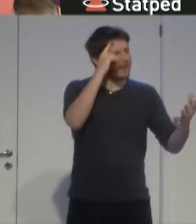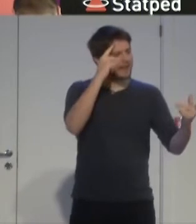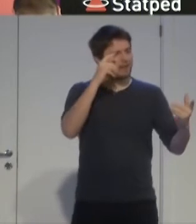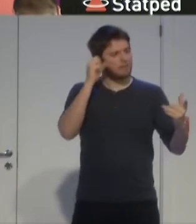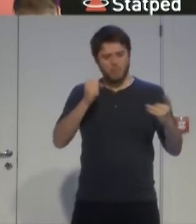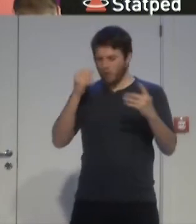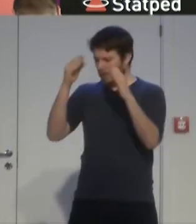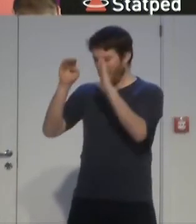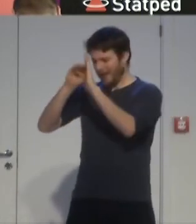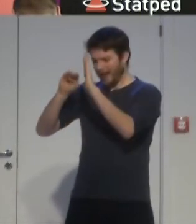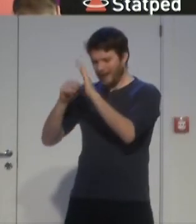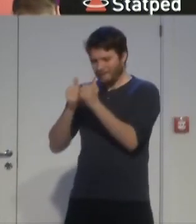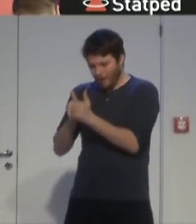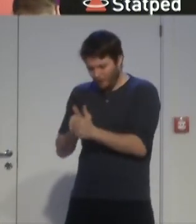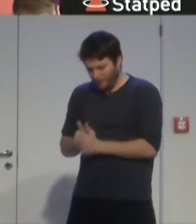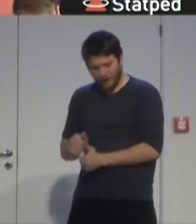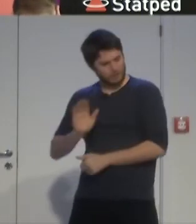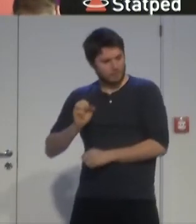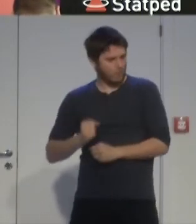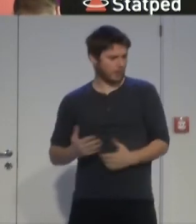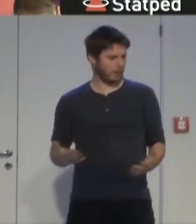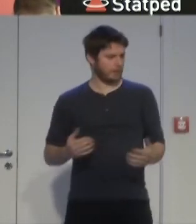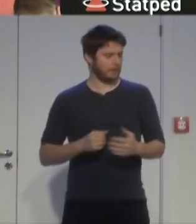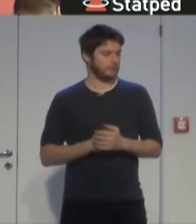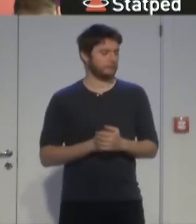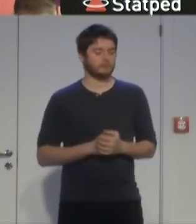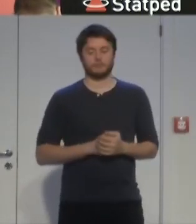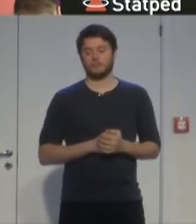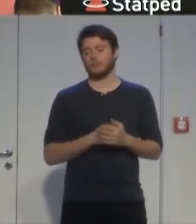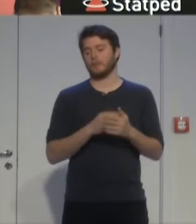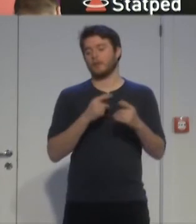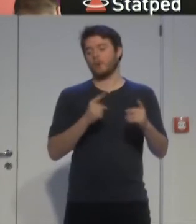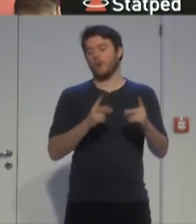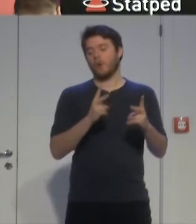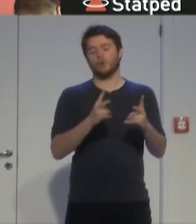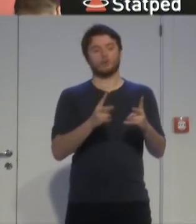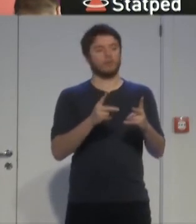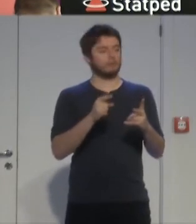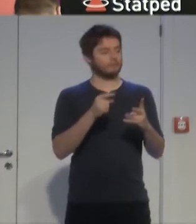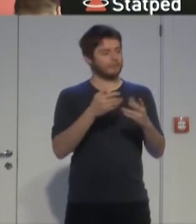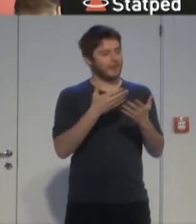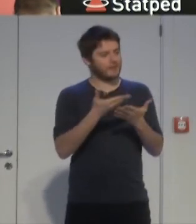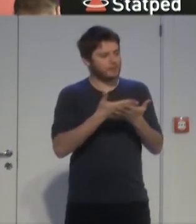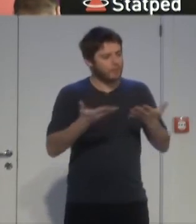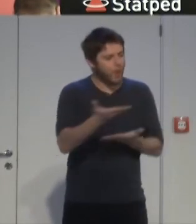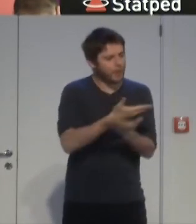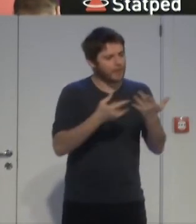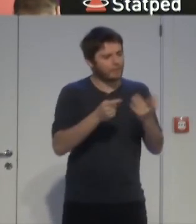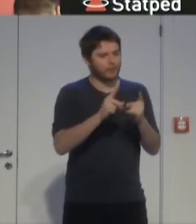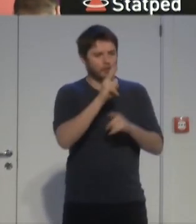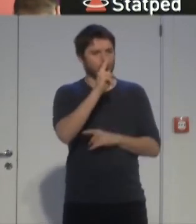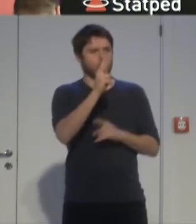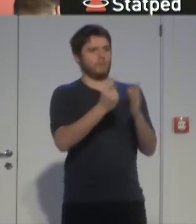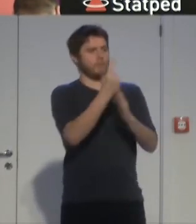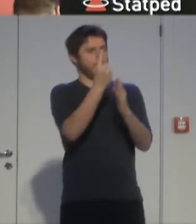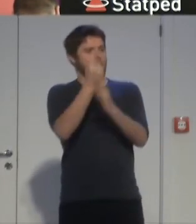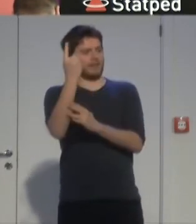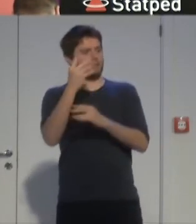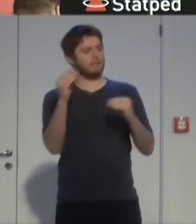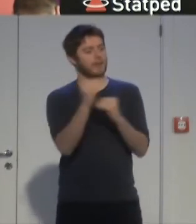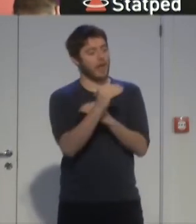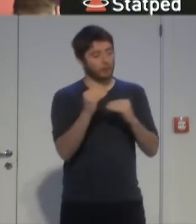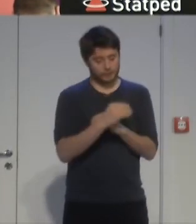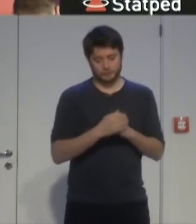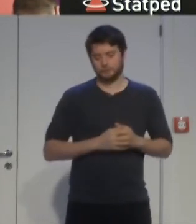today. Languaging opens new directions to pedagogy. It foregrounds quality. Quality has to do